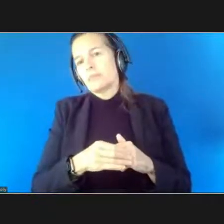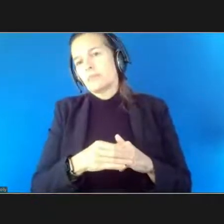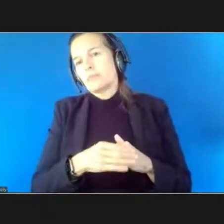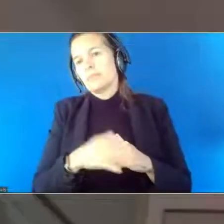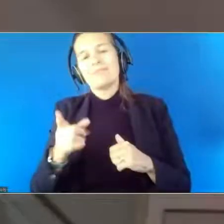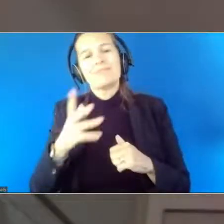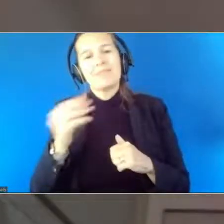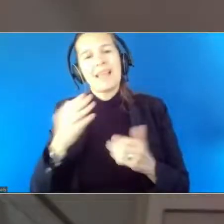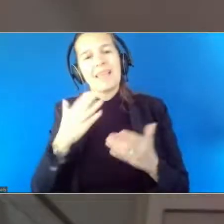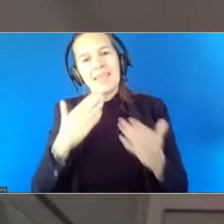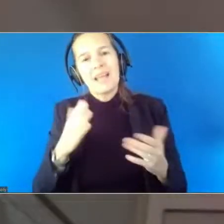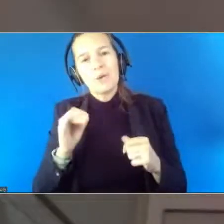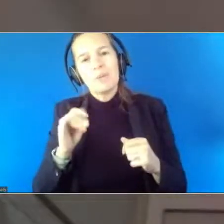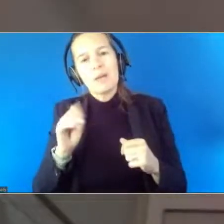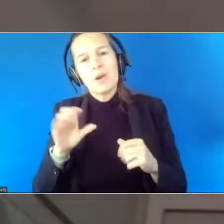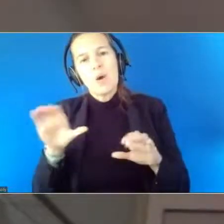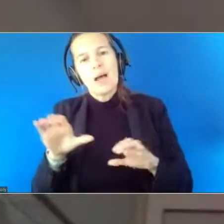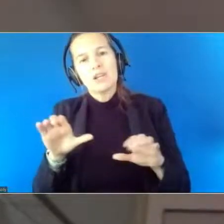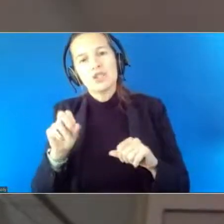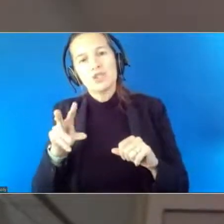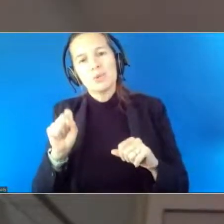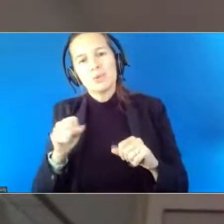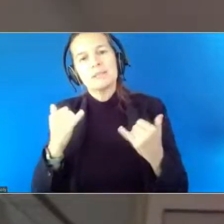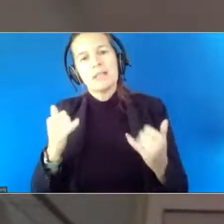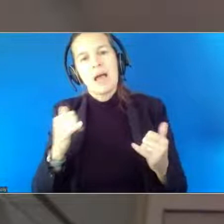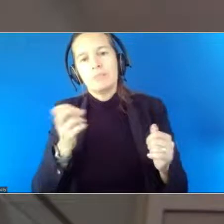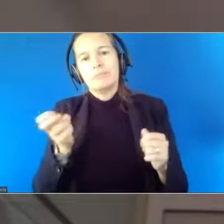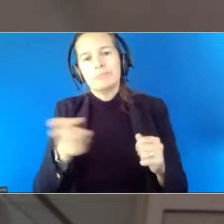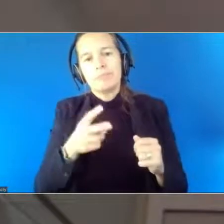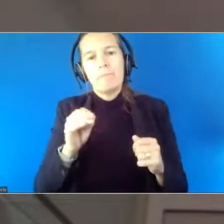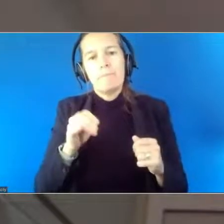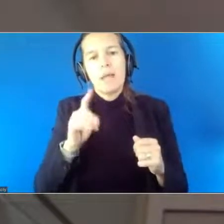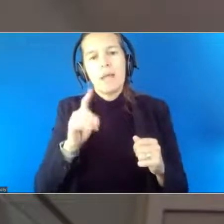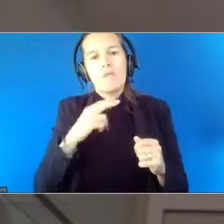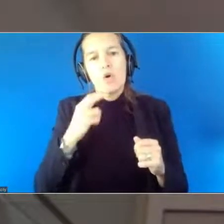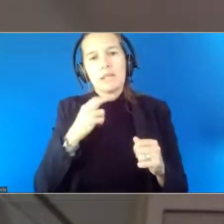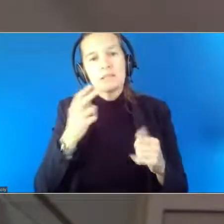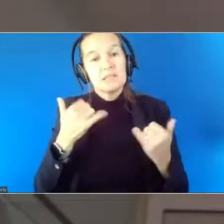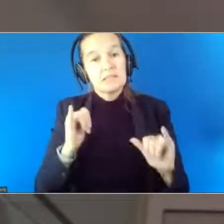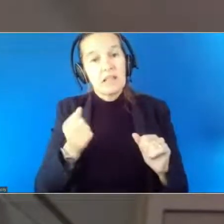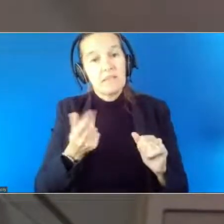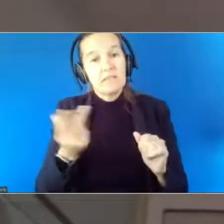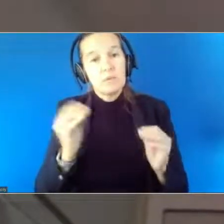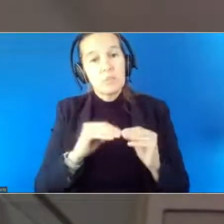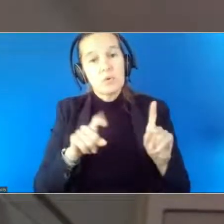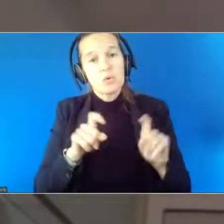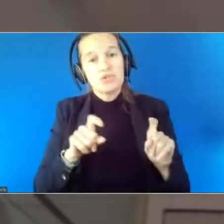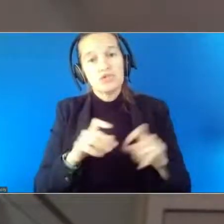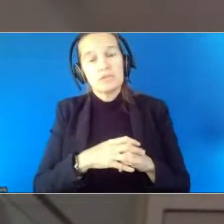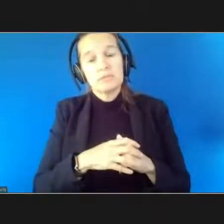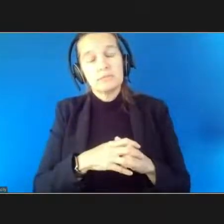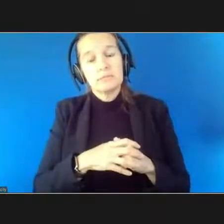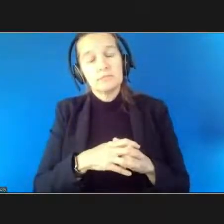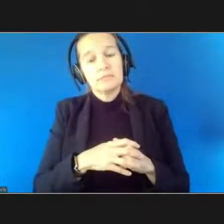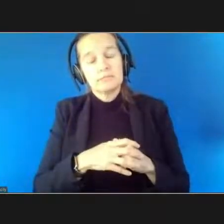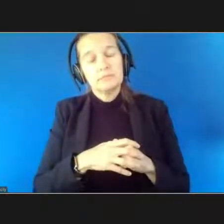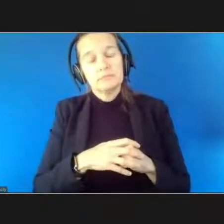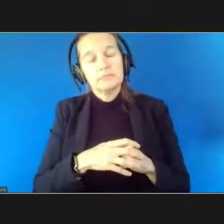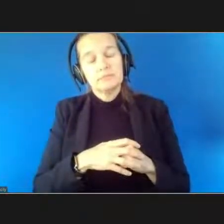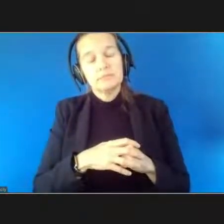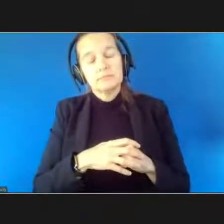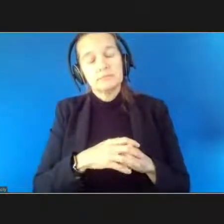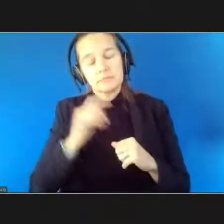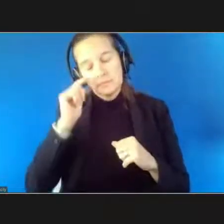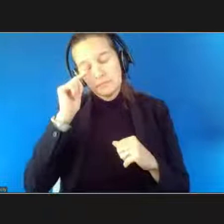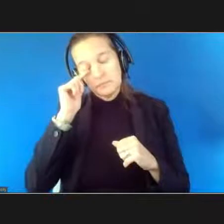And thank you, Mendocino Action News. Let's head back to Mendocino Voice. It sounds like there's a few more questions. Yeah, so I was